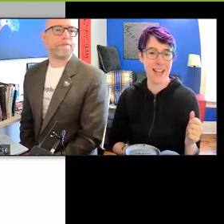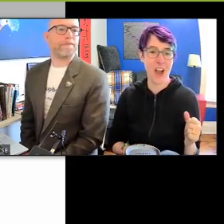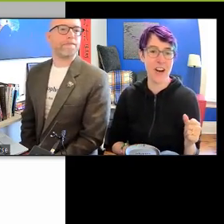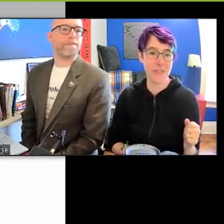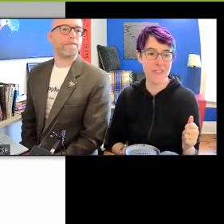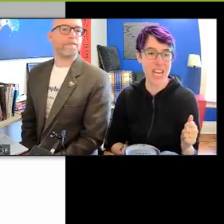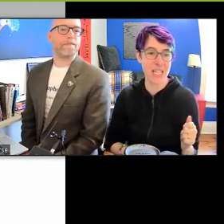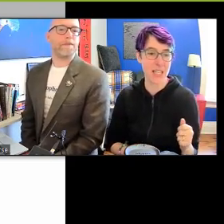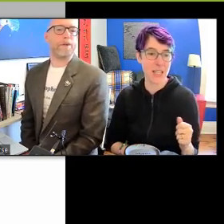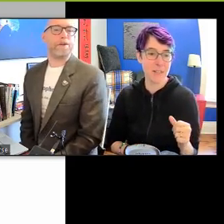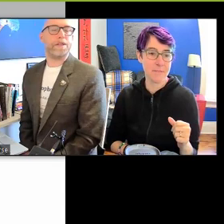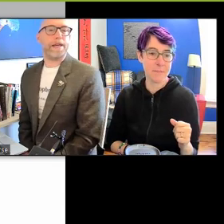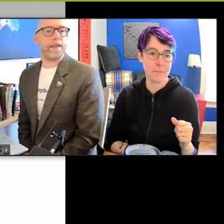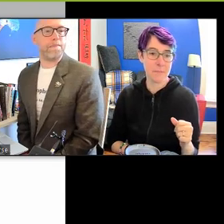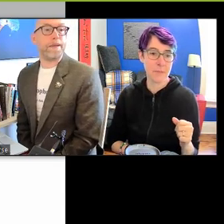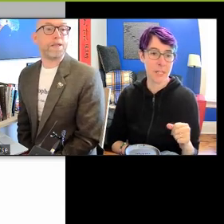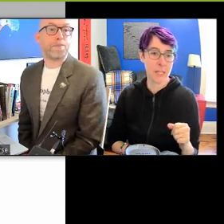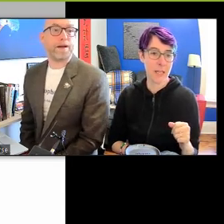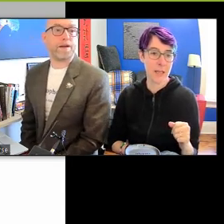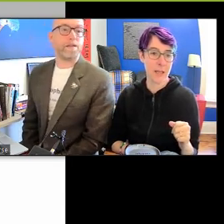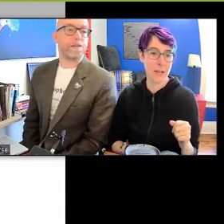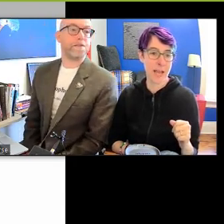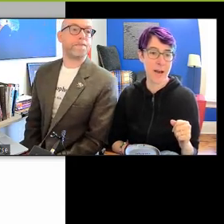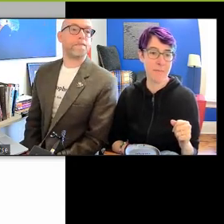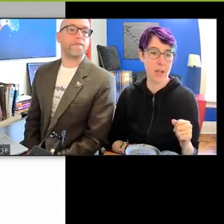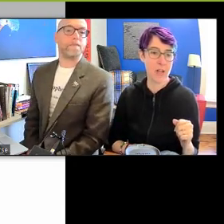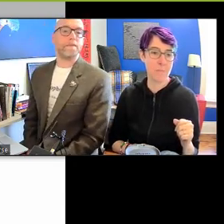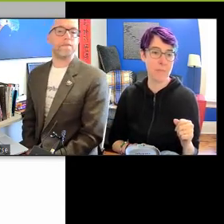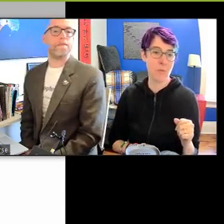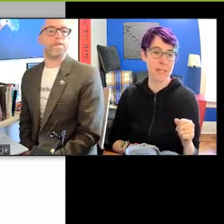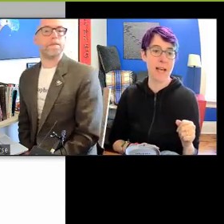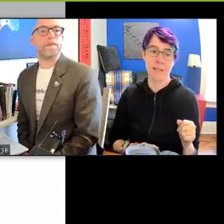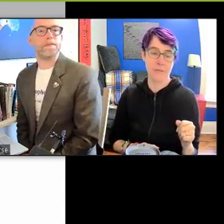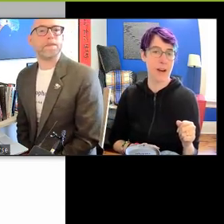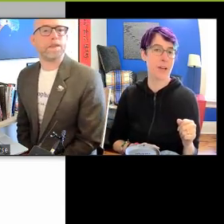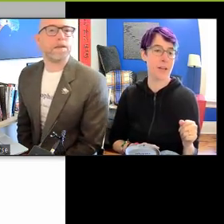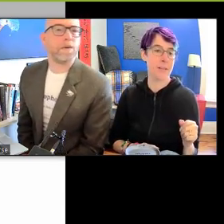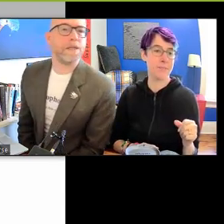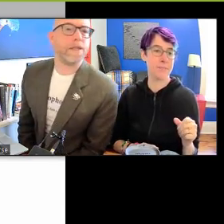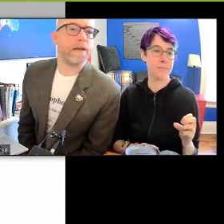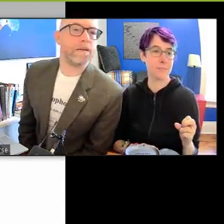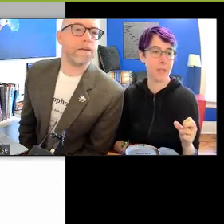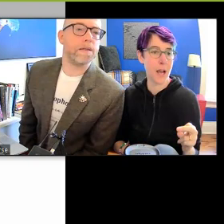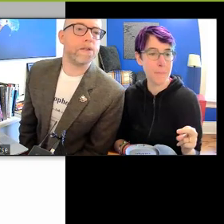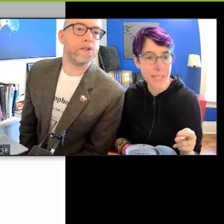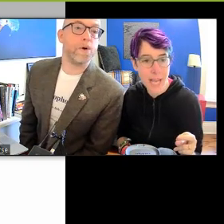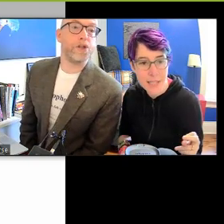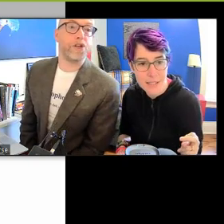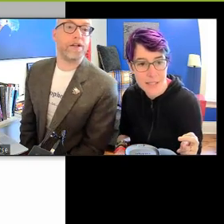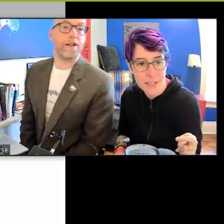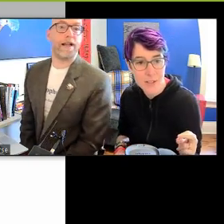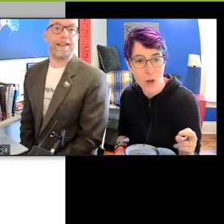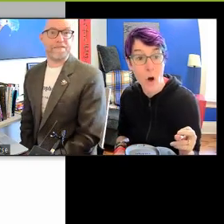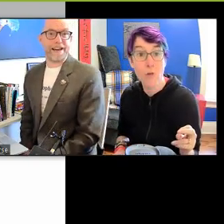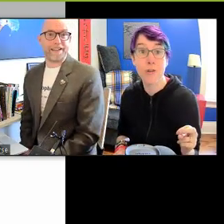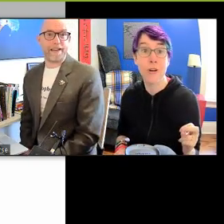Sloth. Large feet. We used to eat them. Yes, predators. Yeah, large mammals with tusks. Very good. What's in the yellow? Big social. Tusks.